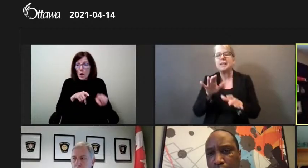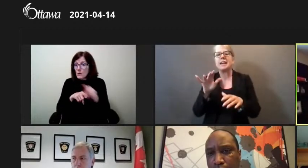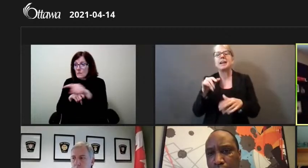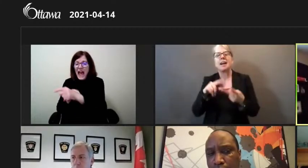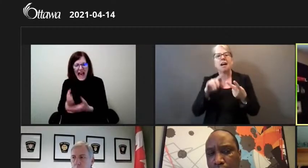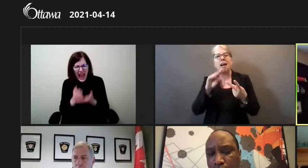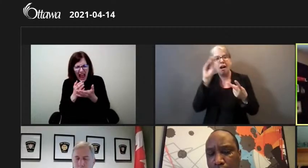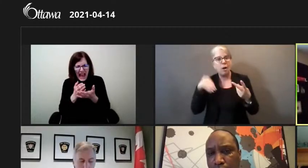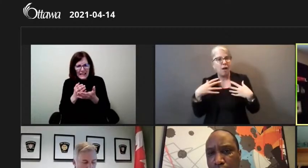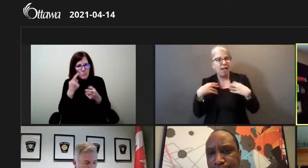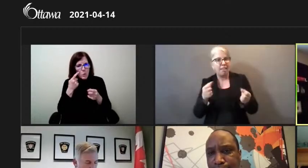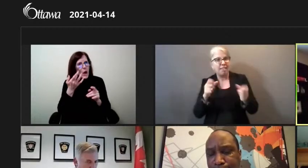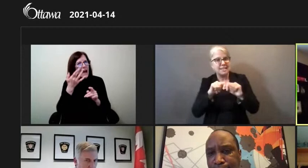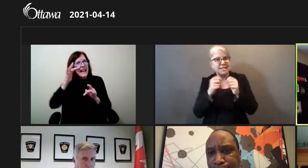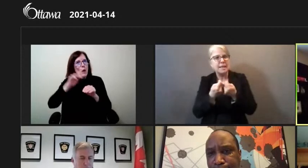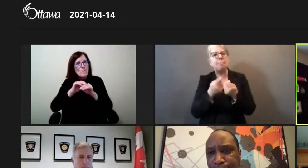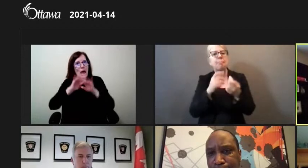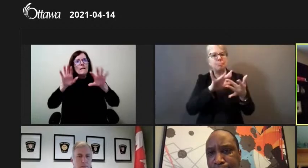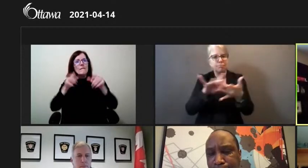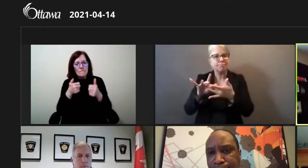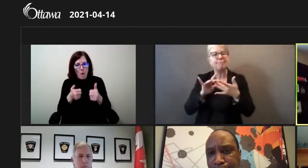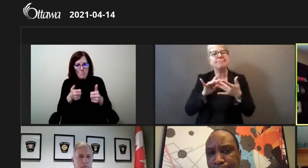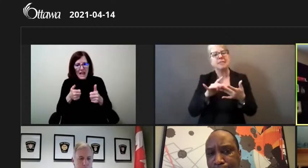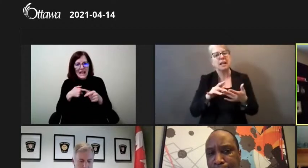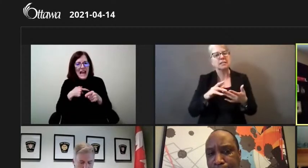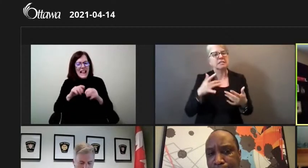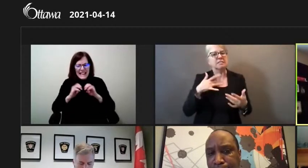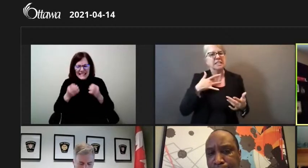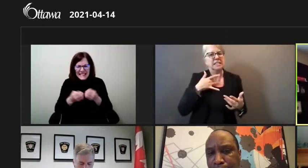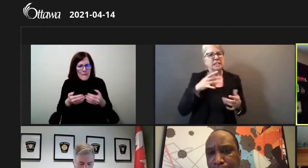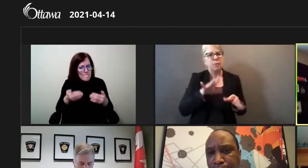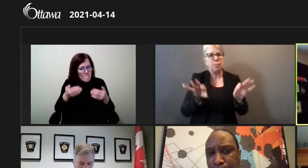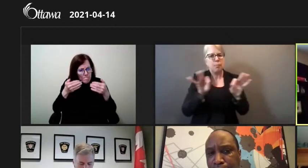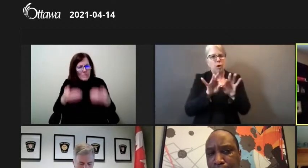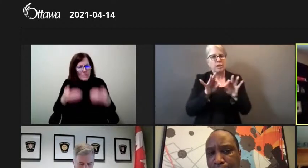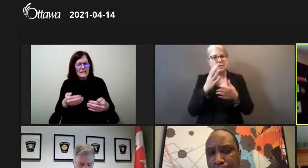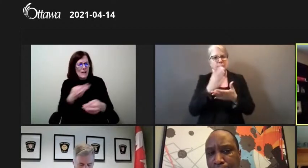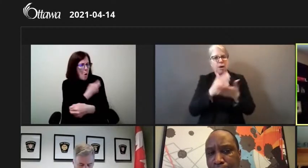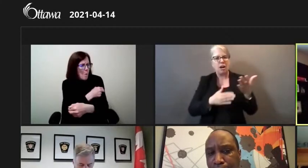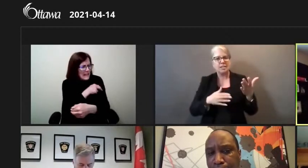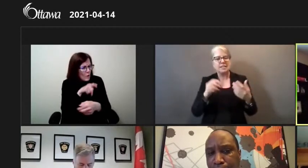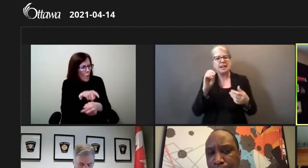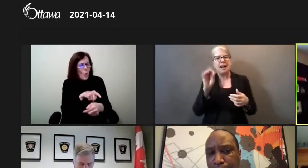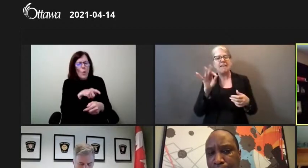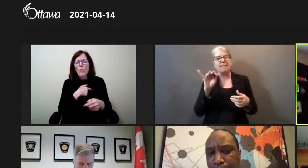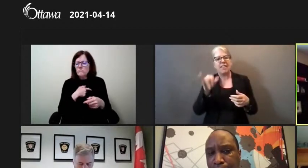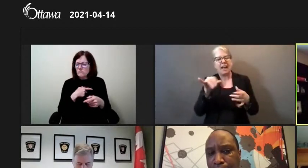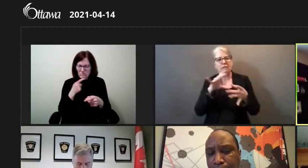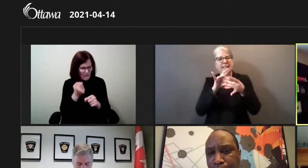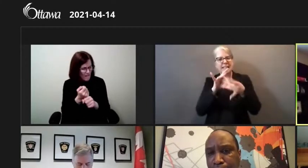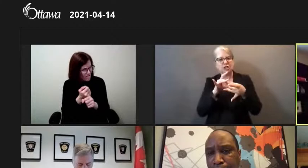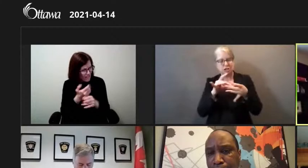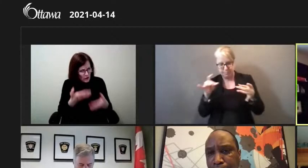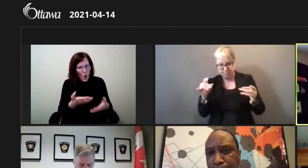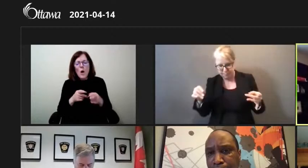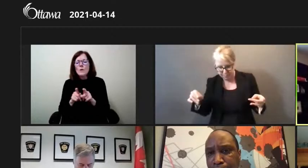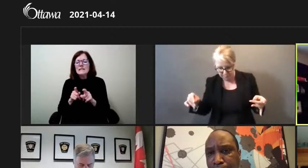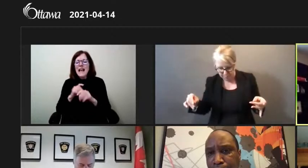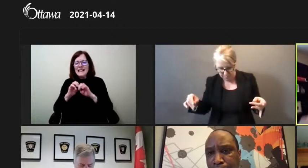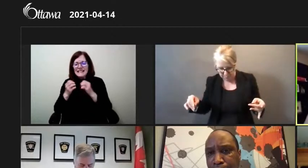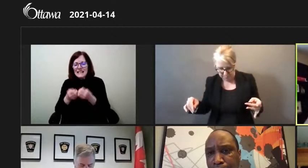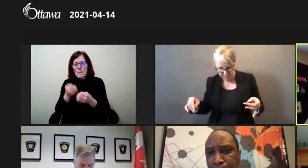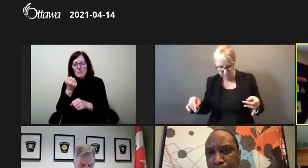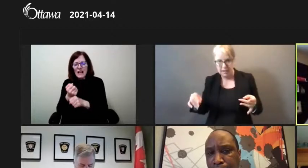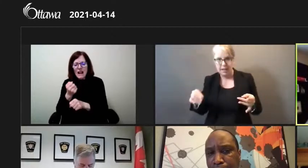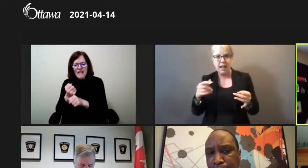Ottawa Health team are doing that. And I think are really important parts of that relationship. And I think if I even look back